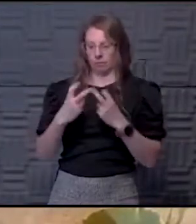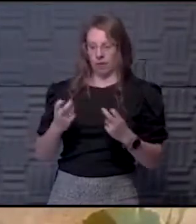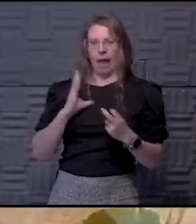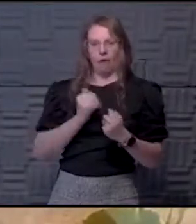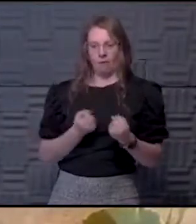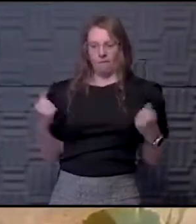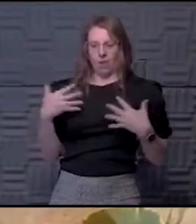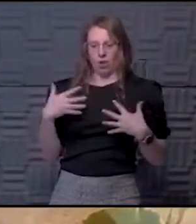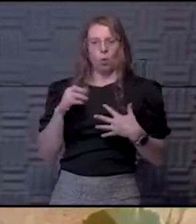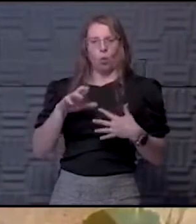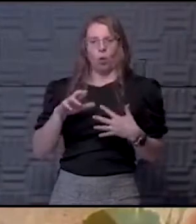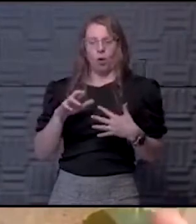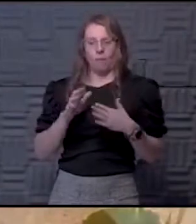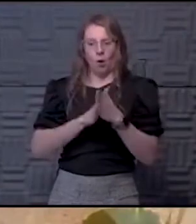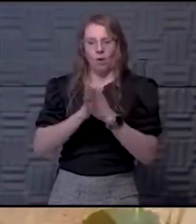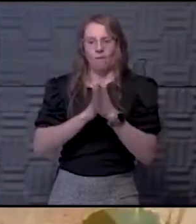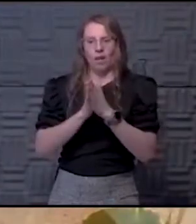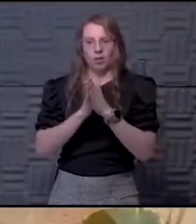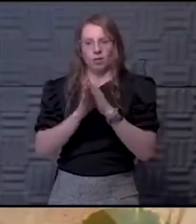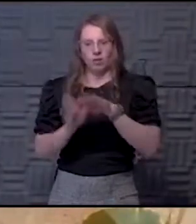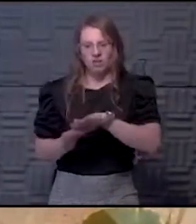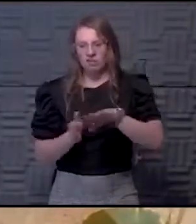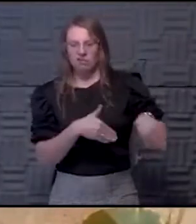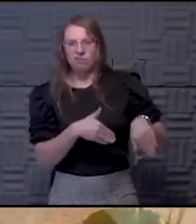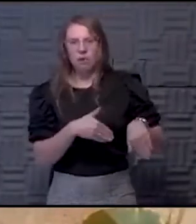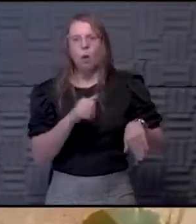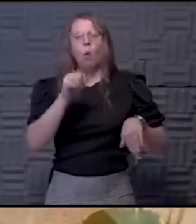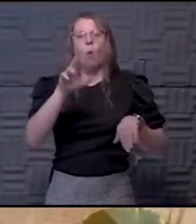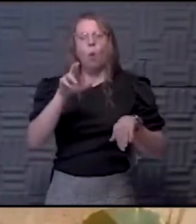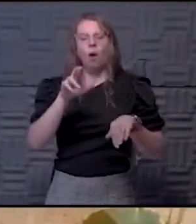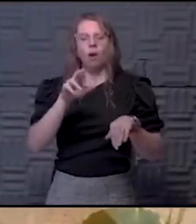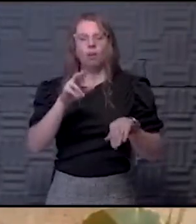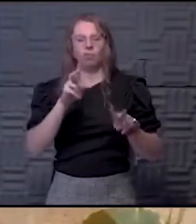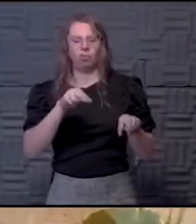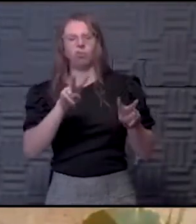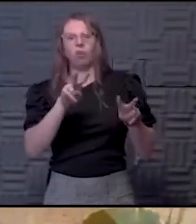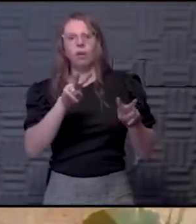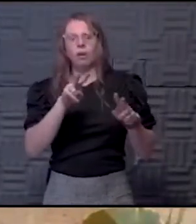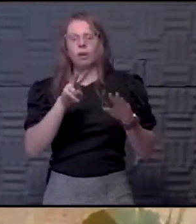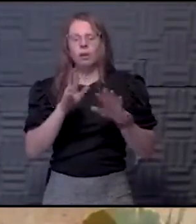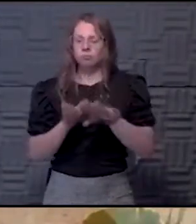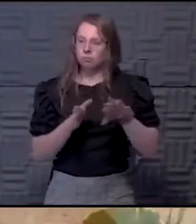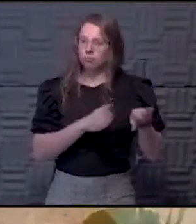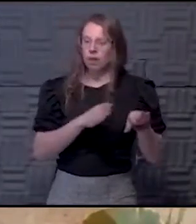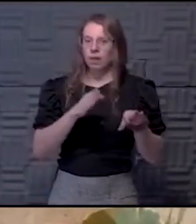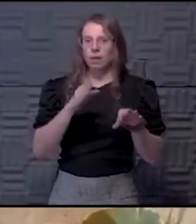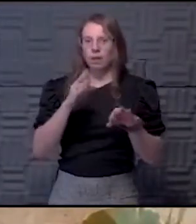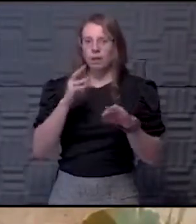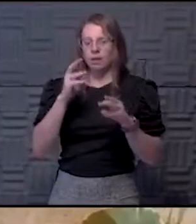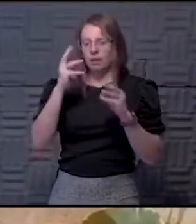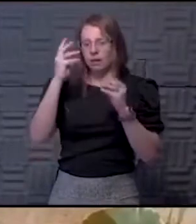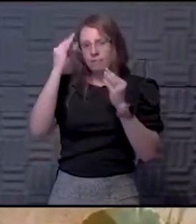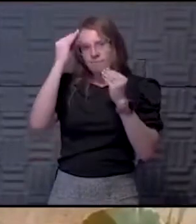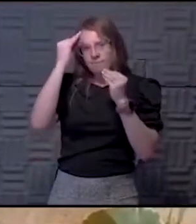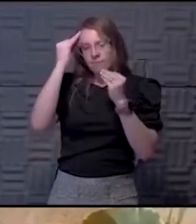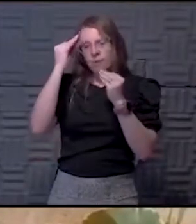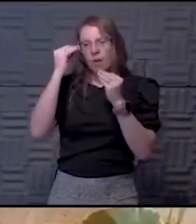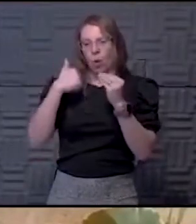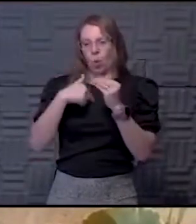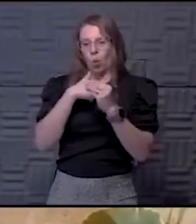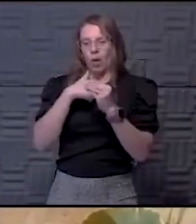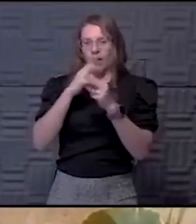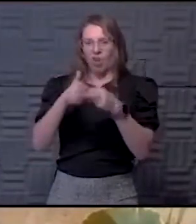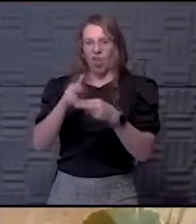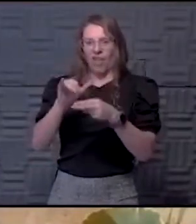or motivations are being swept aside or belittled, what neurobiologically we perceive that as a threat.